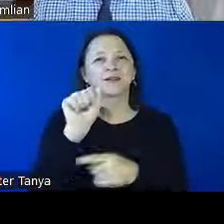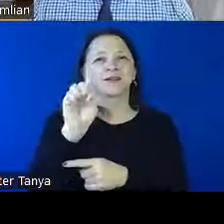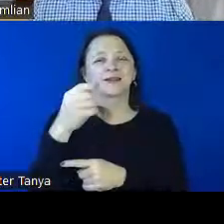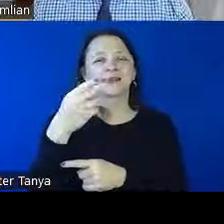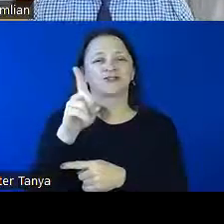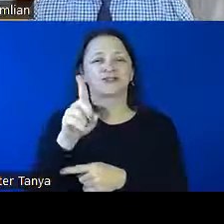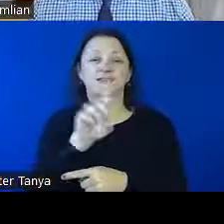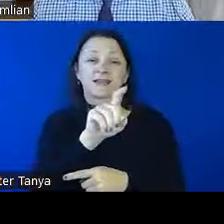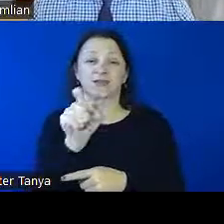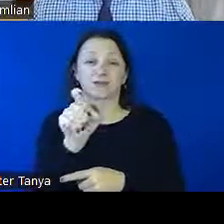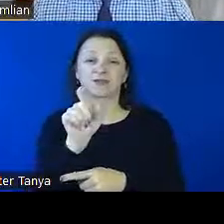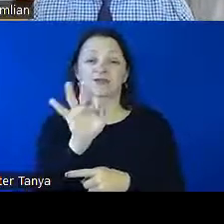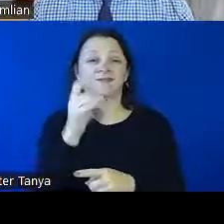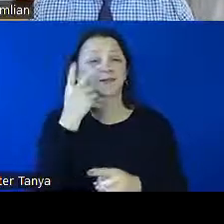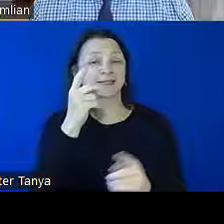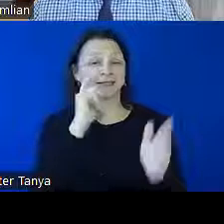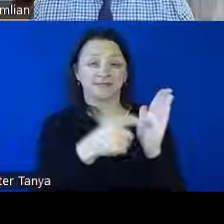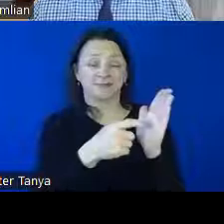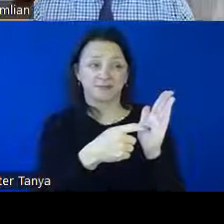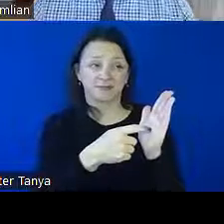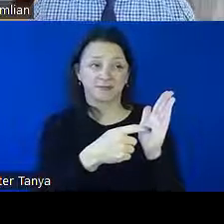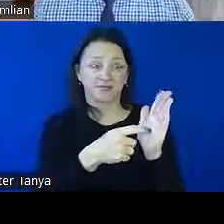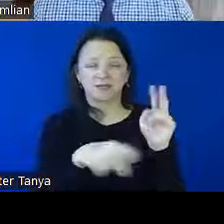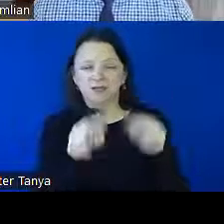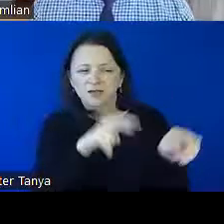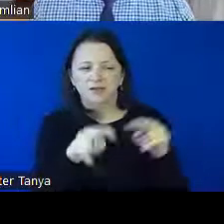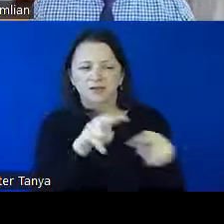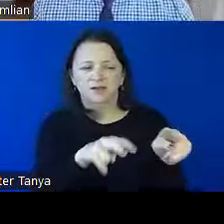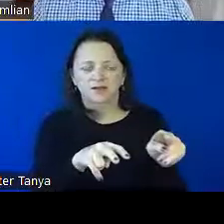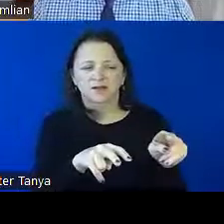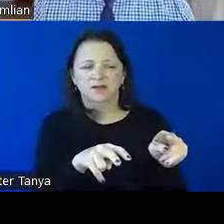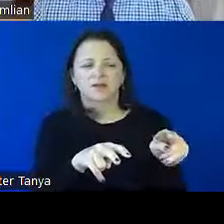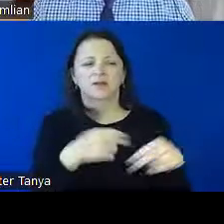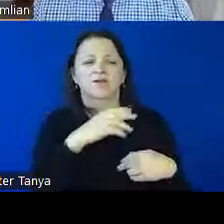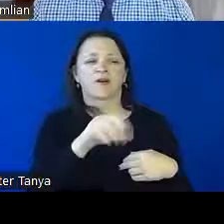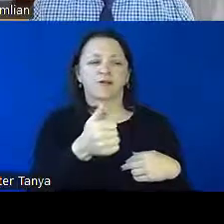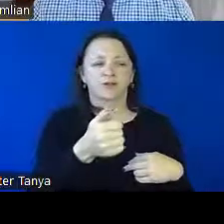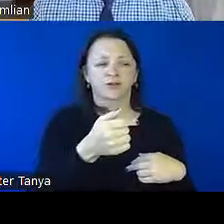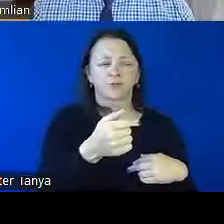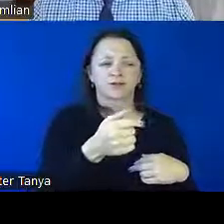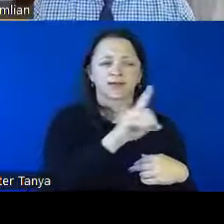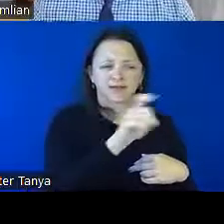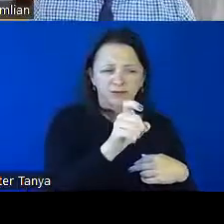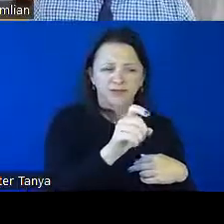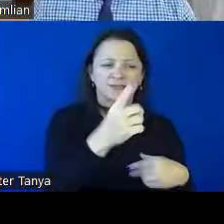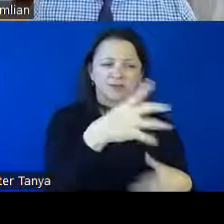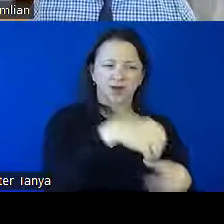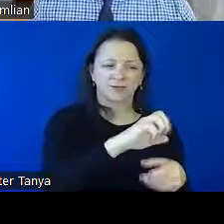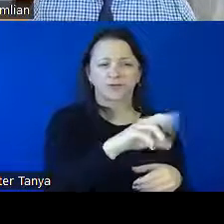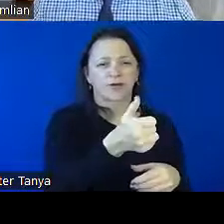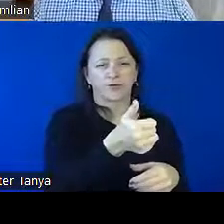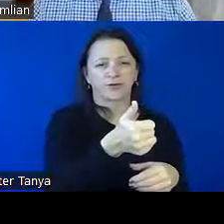when we see symptoms that are not better explained by a diagnosis that's already existing, whether it's autism or something else.